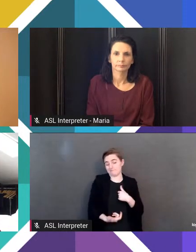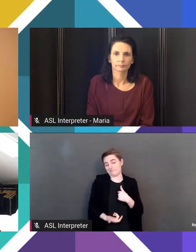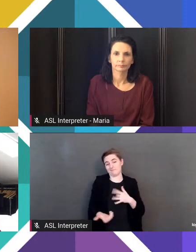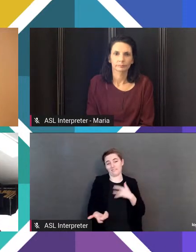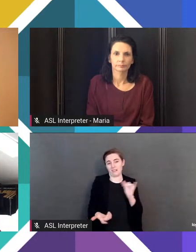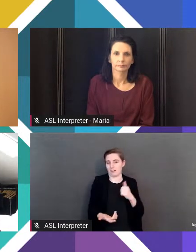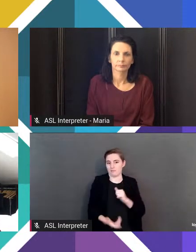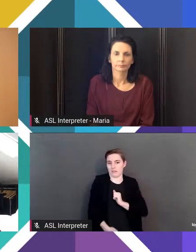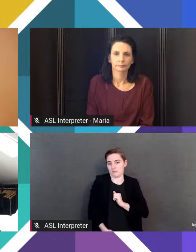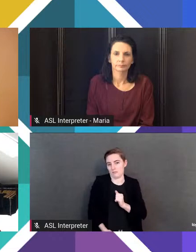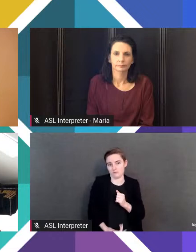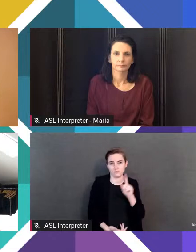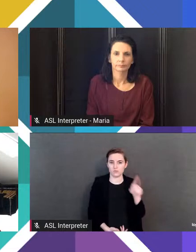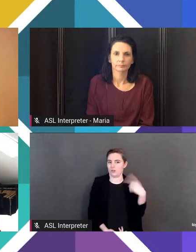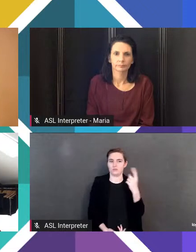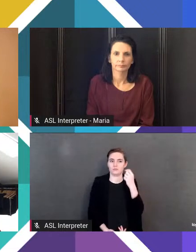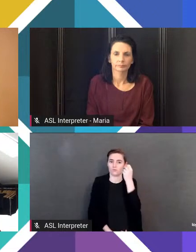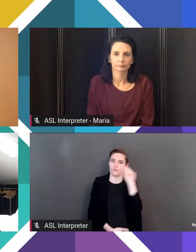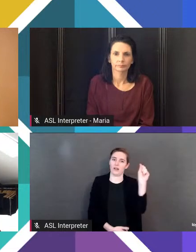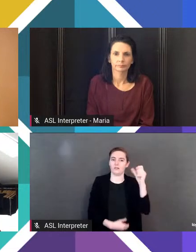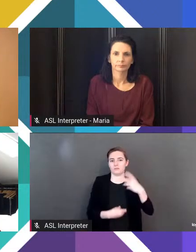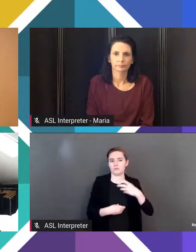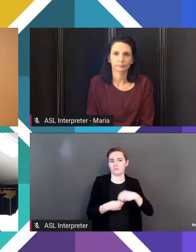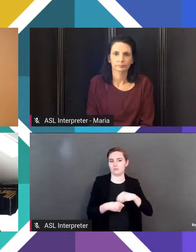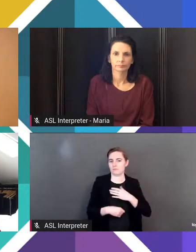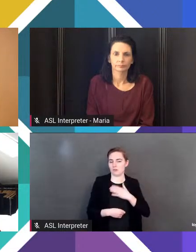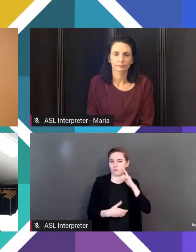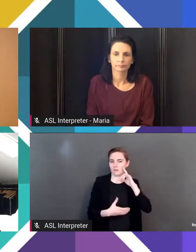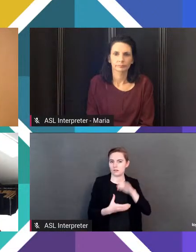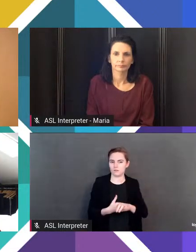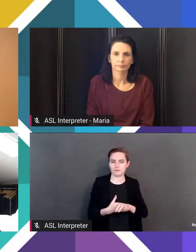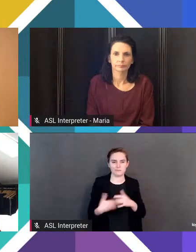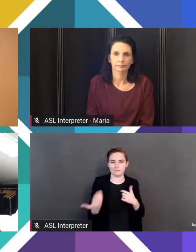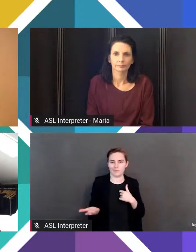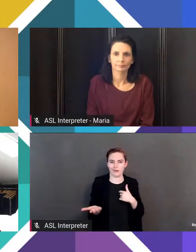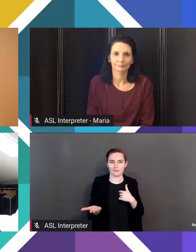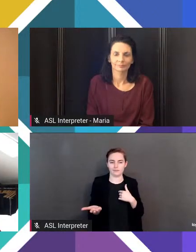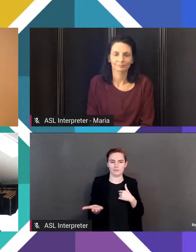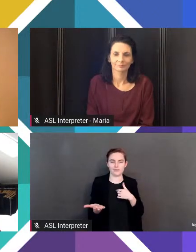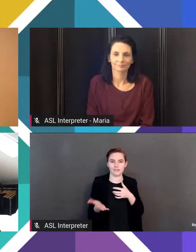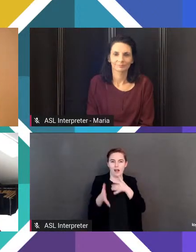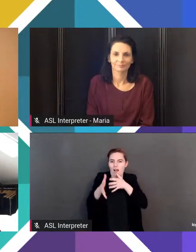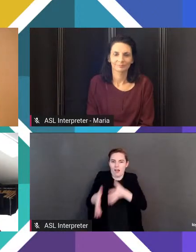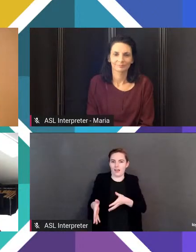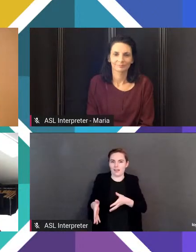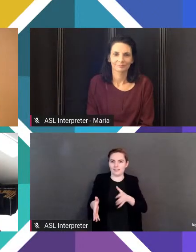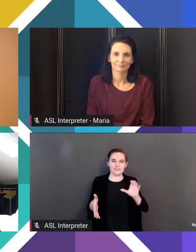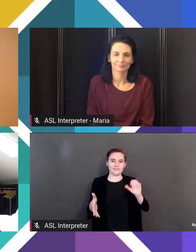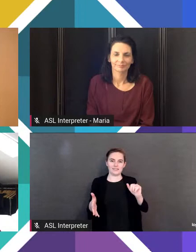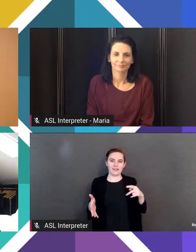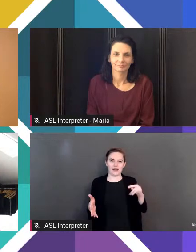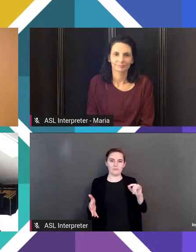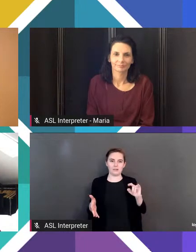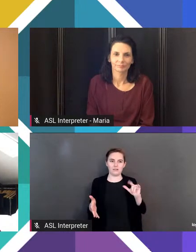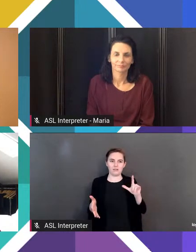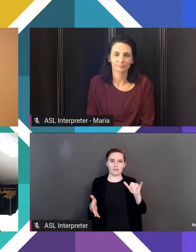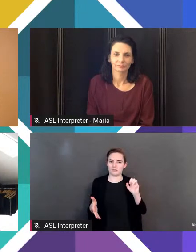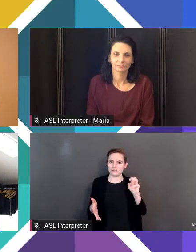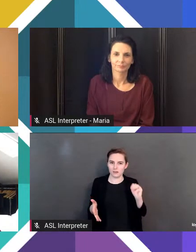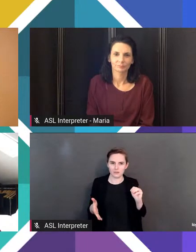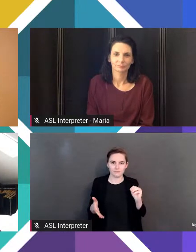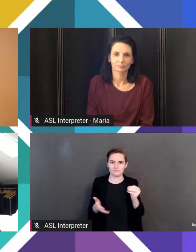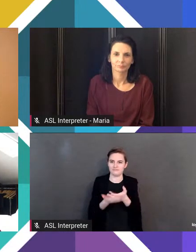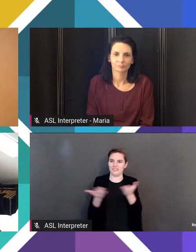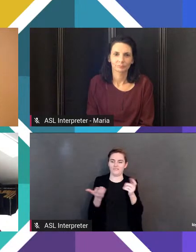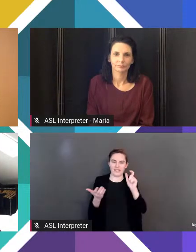in my beliefs and stuff, where I'm just like, I hate capitalism, like, this stuff needs to end. But like, I do like